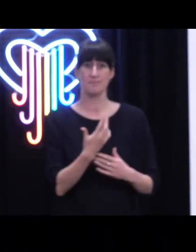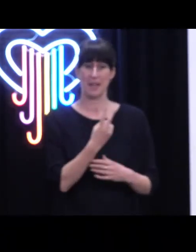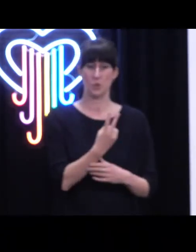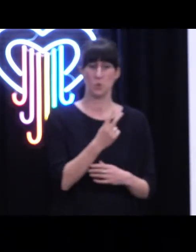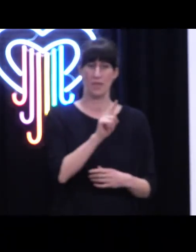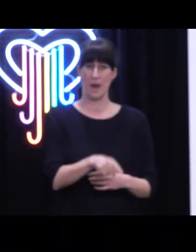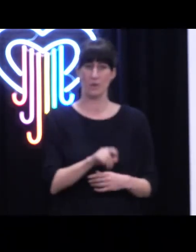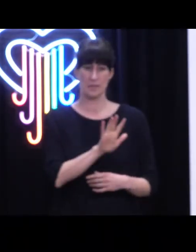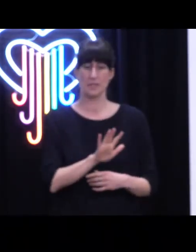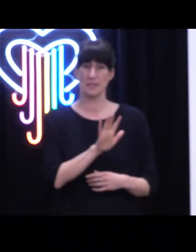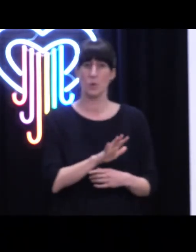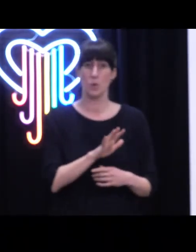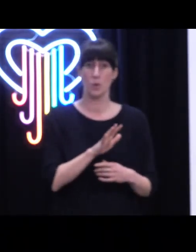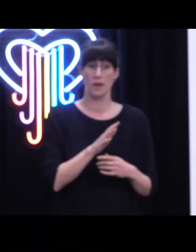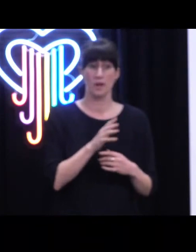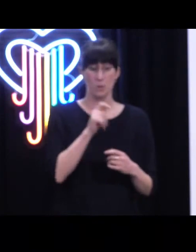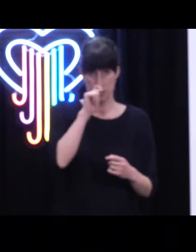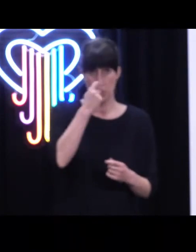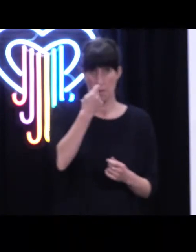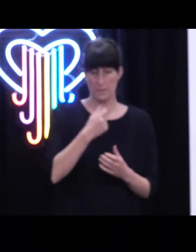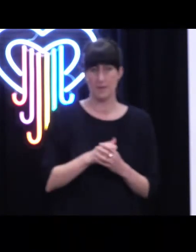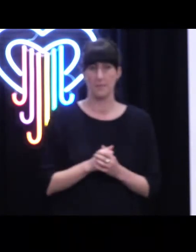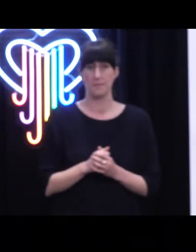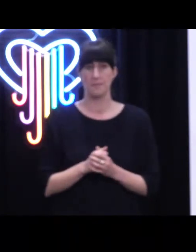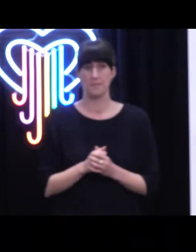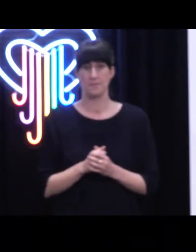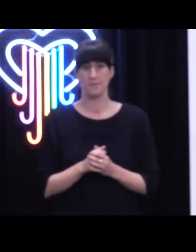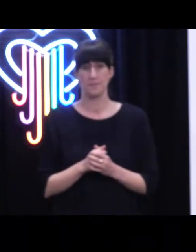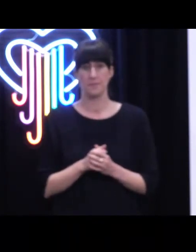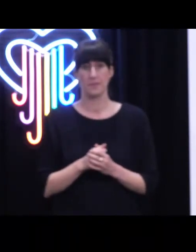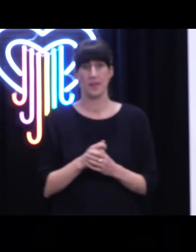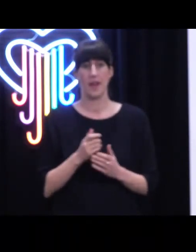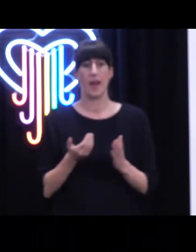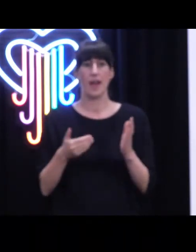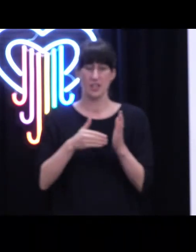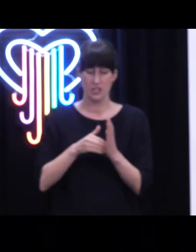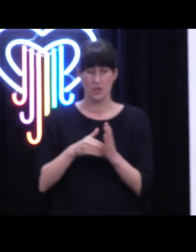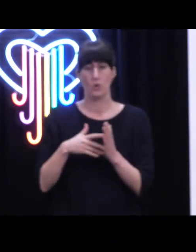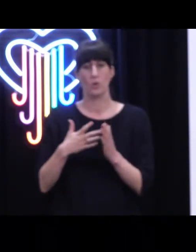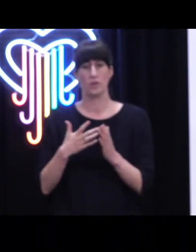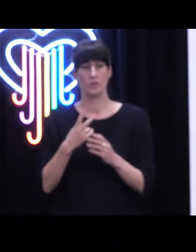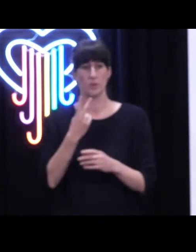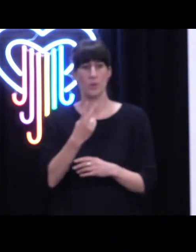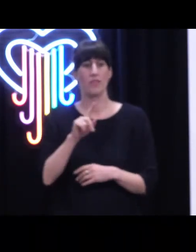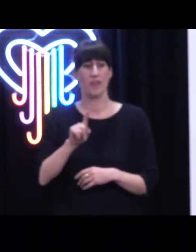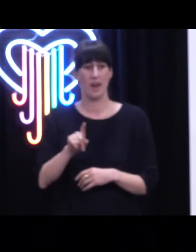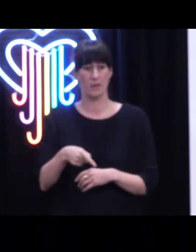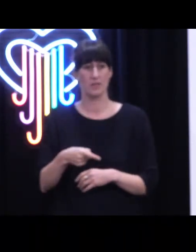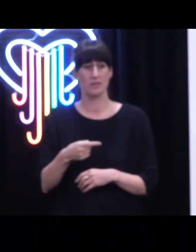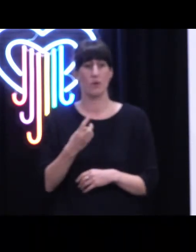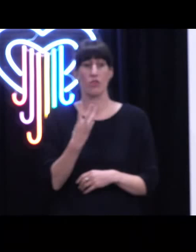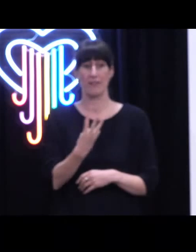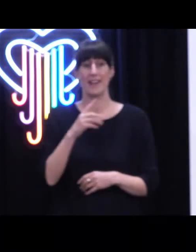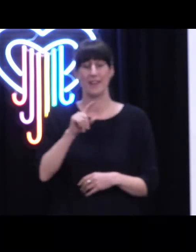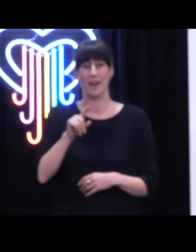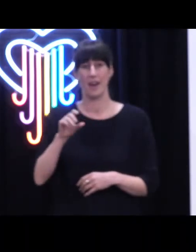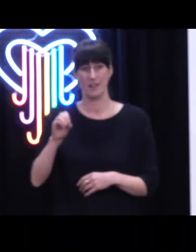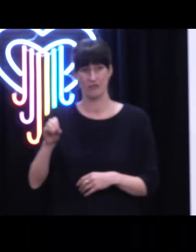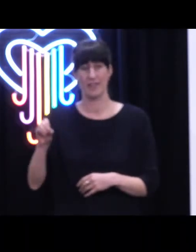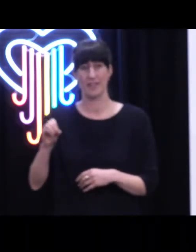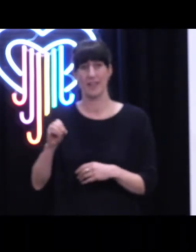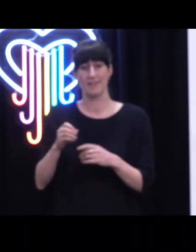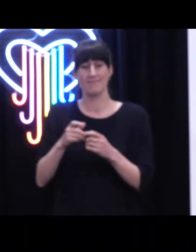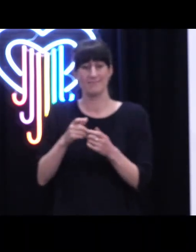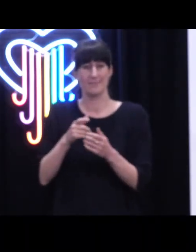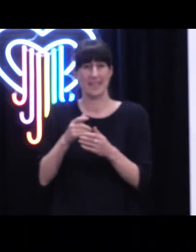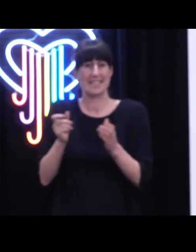interest. In addition, around 2,300 essential workers were swabbed. I do want to acknowledge the excellent testing